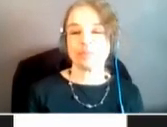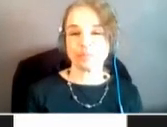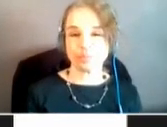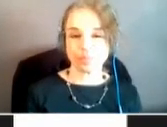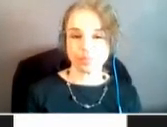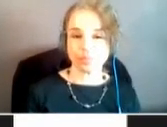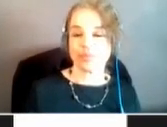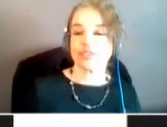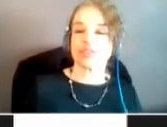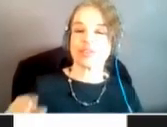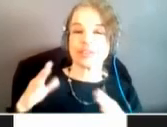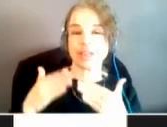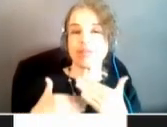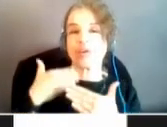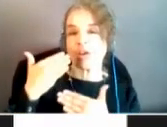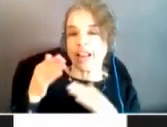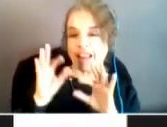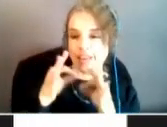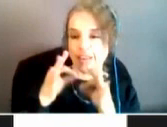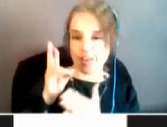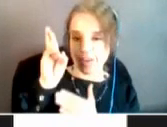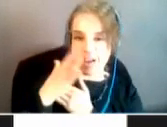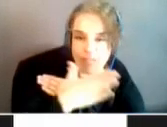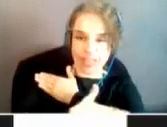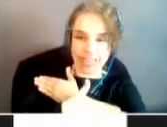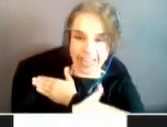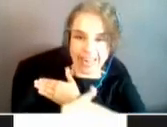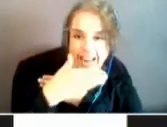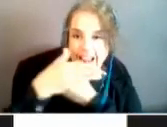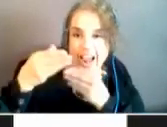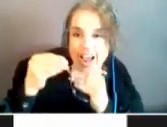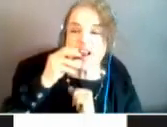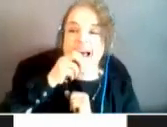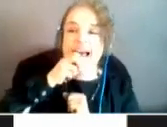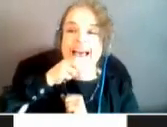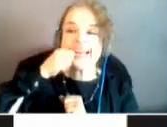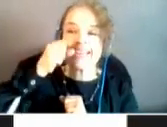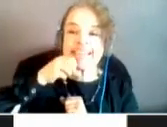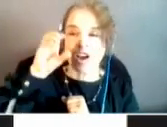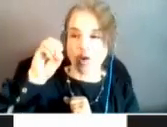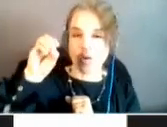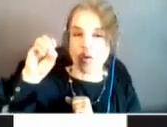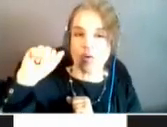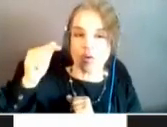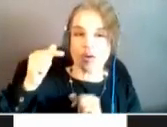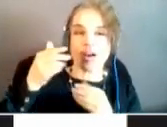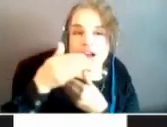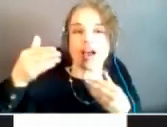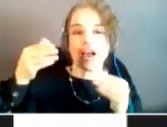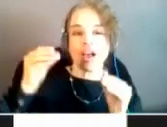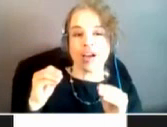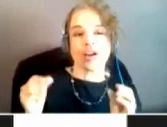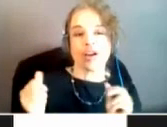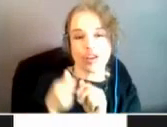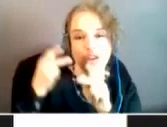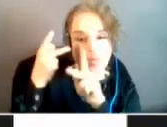So then we move to the Riverside County Office on Aging. So the Office on Aging offers